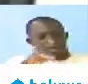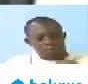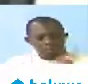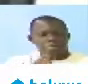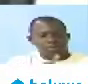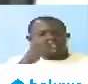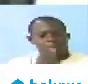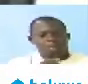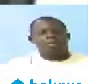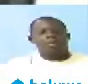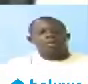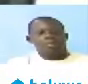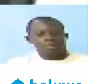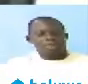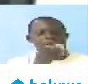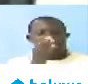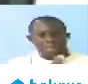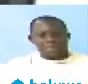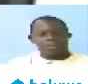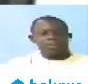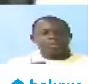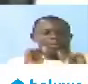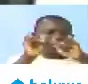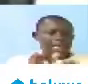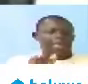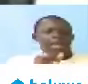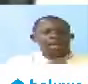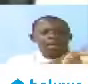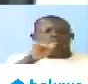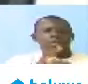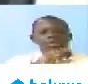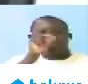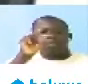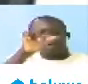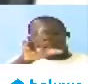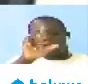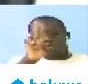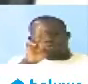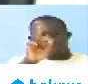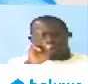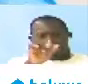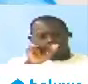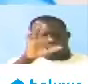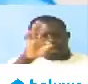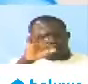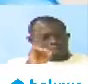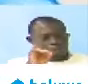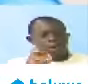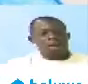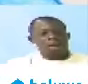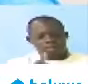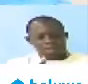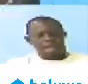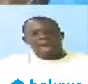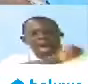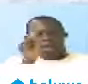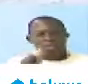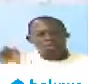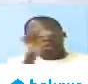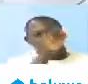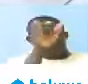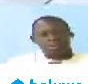Labanda no Lukatole. I ended up at Lukato. Then in Farmer Koli. Myself and Farmer Akoli. Nim Baba Job Doma